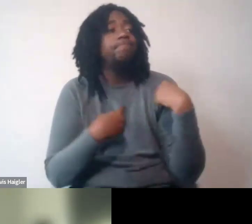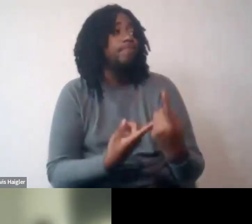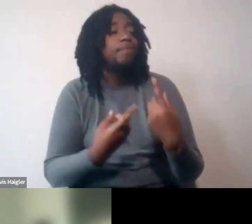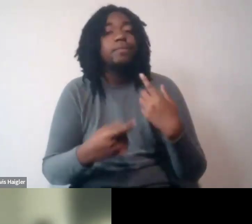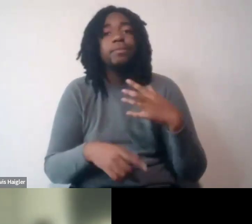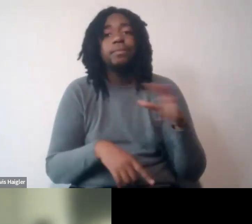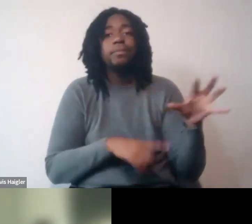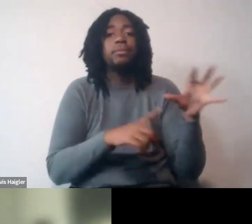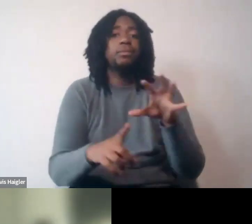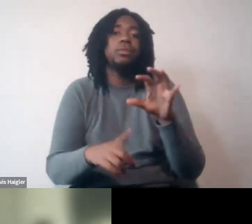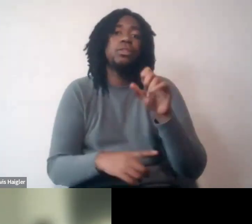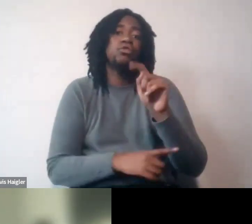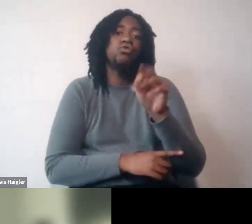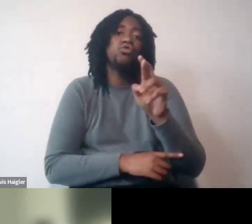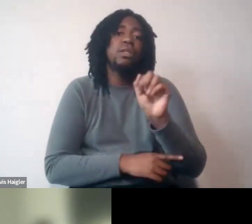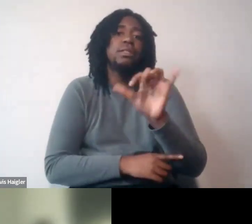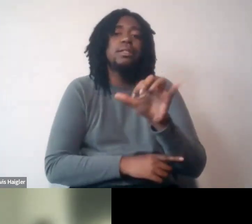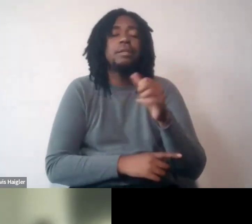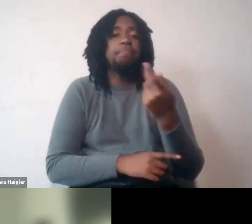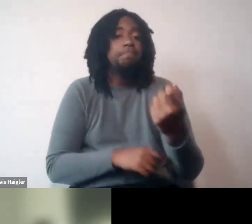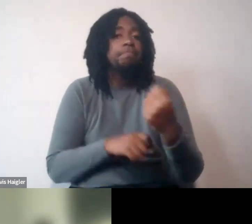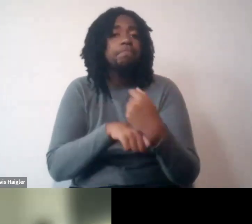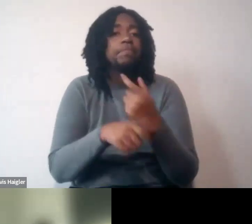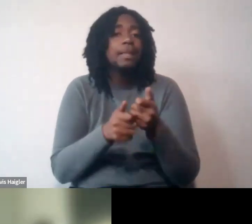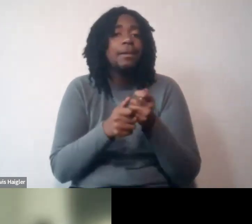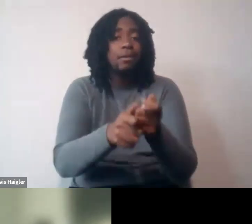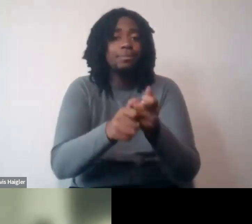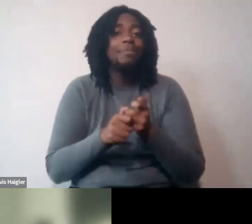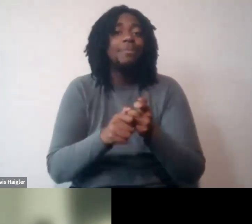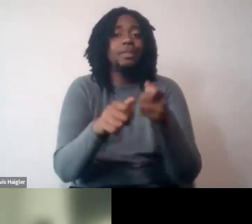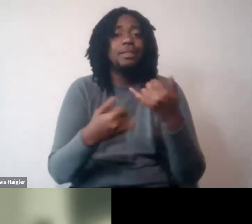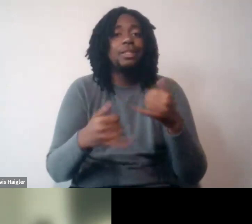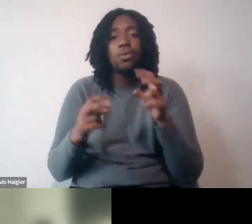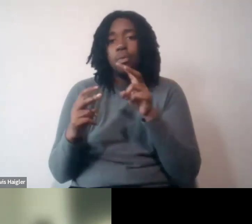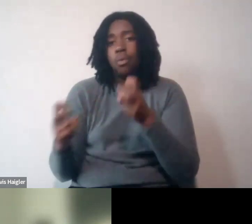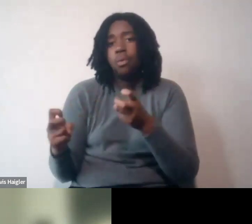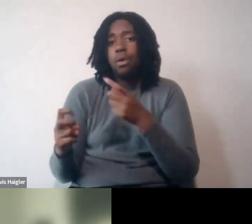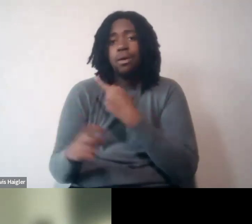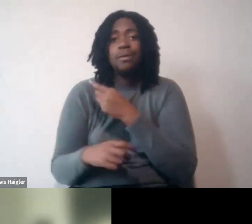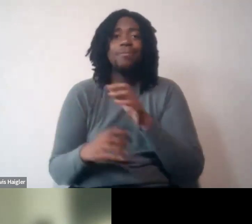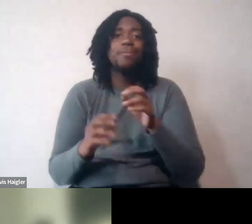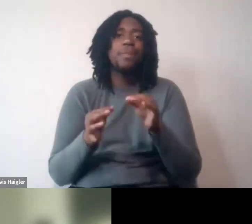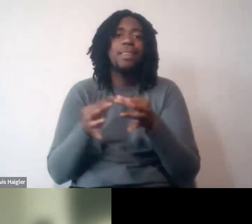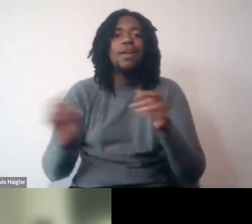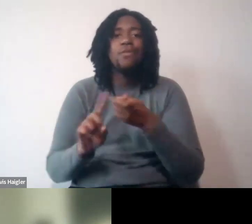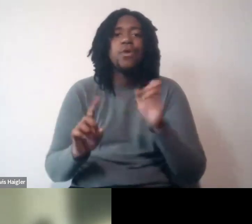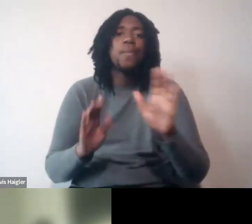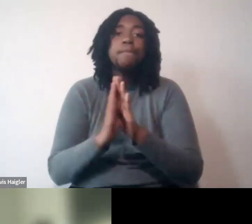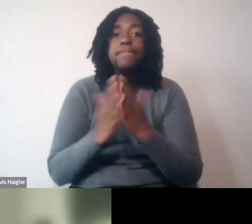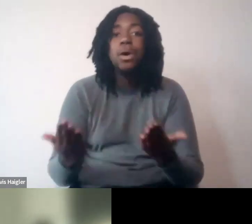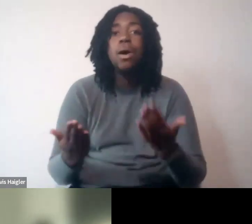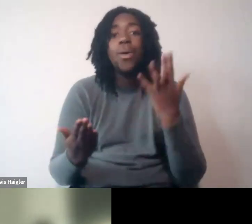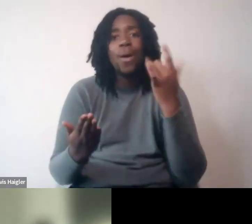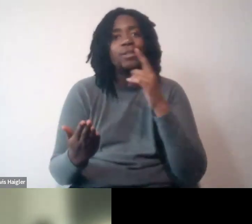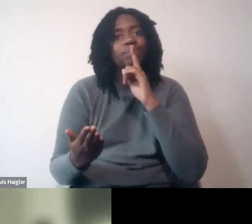out to Tracy Acme Crowder. Whenever we've texted each other, we're still quoting Monty from her book, because it becomes